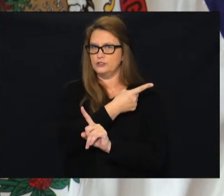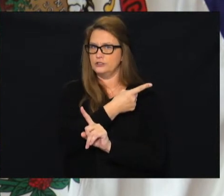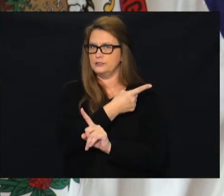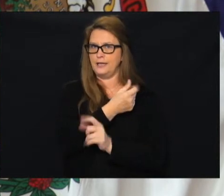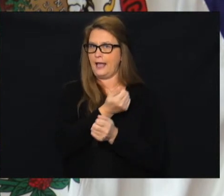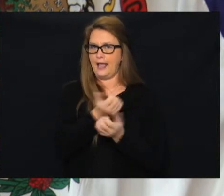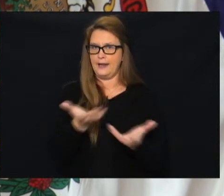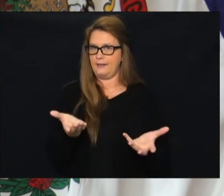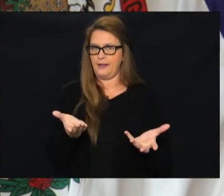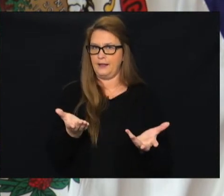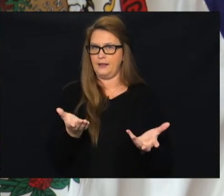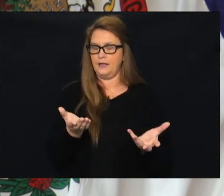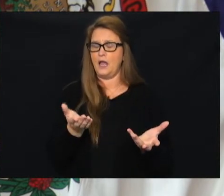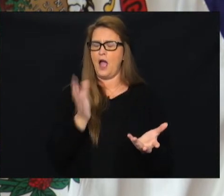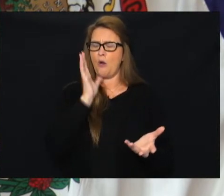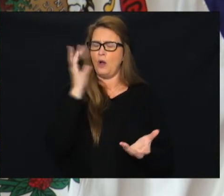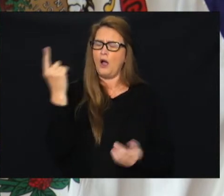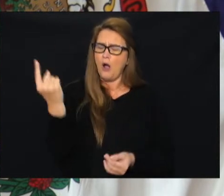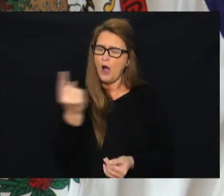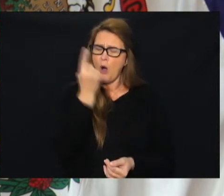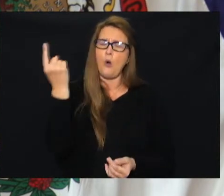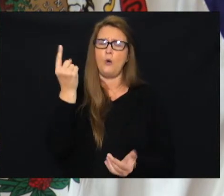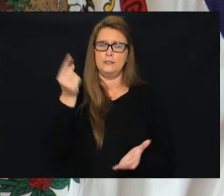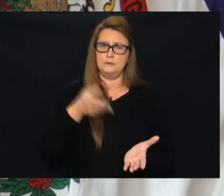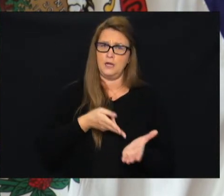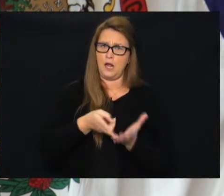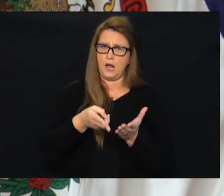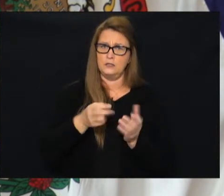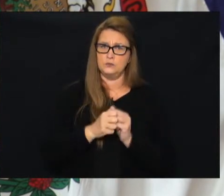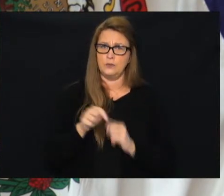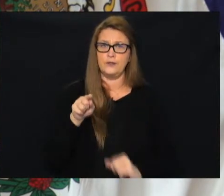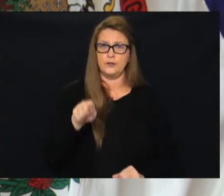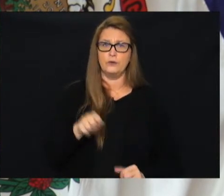just always will just tell you the truth. But